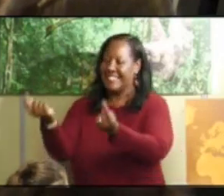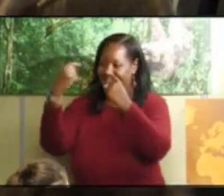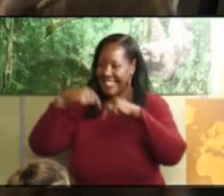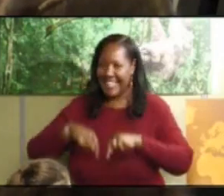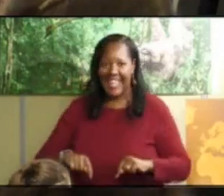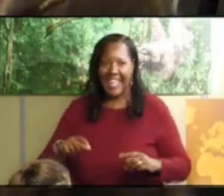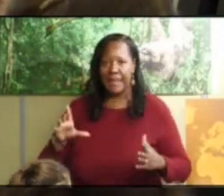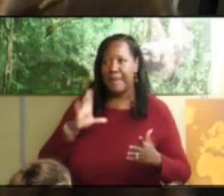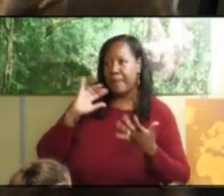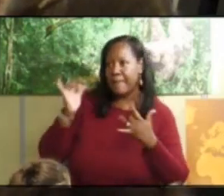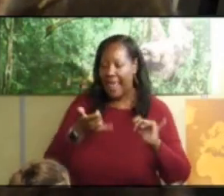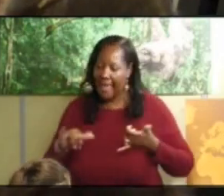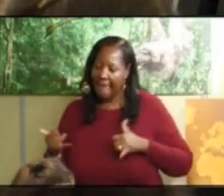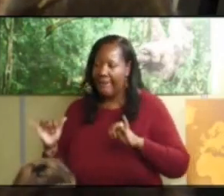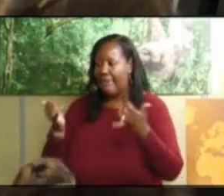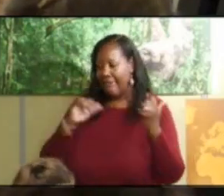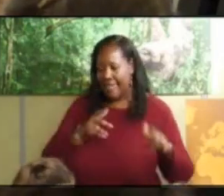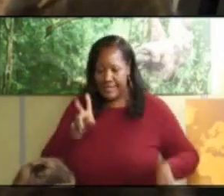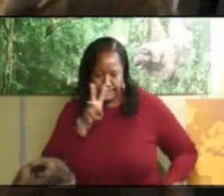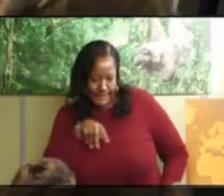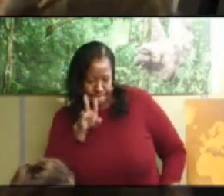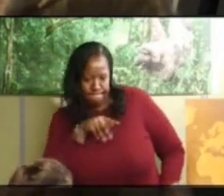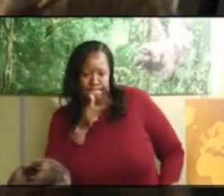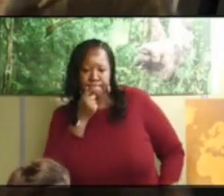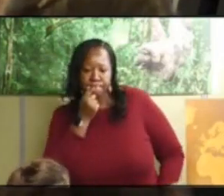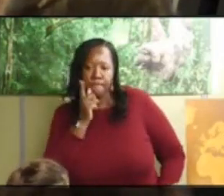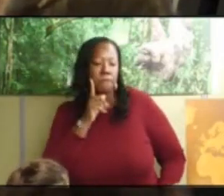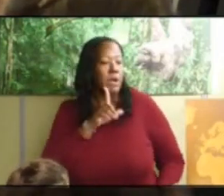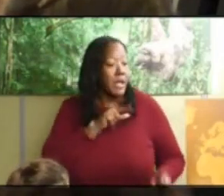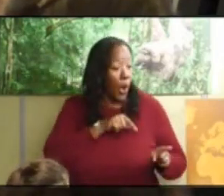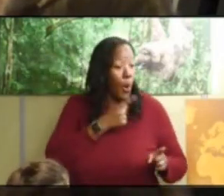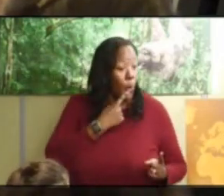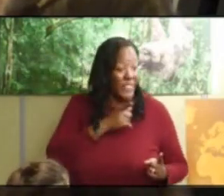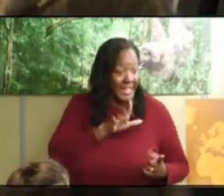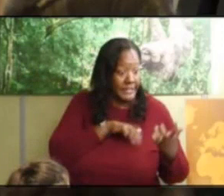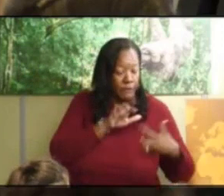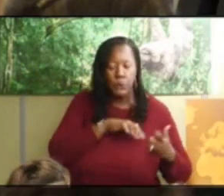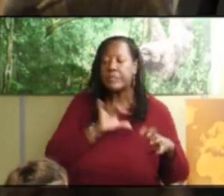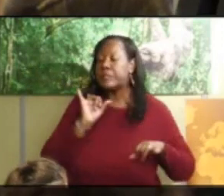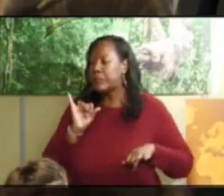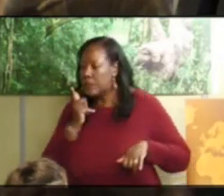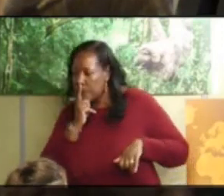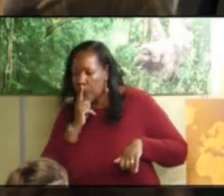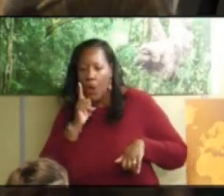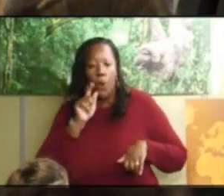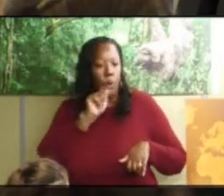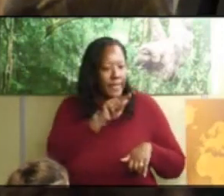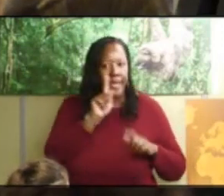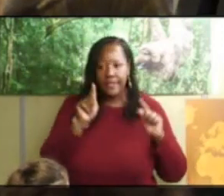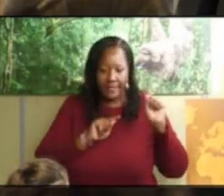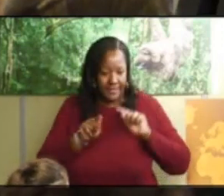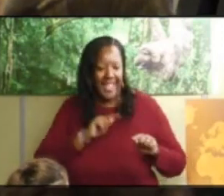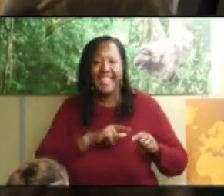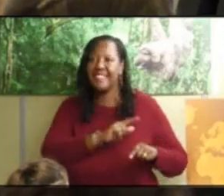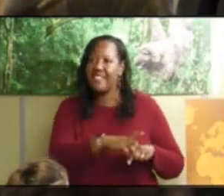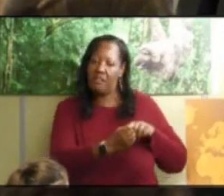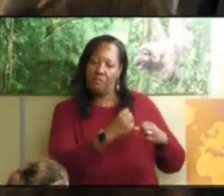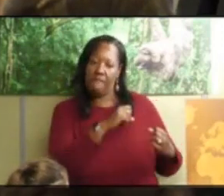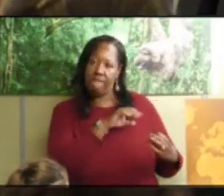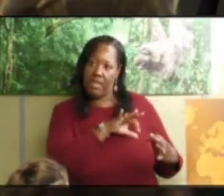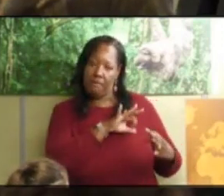around with it early on and helped us figure out some final graphics and this is confusing. This doesn't look like construction, and they were able